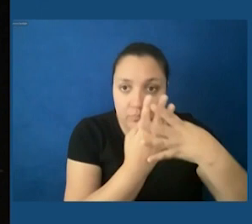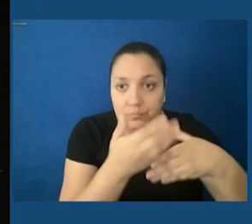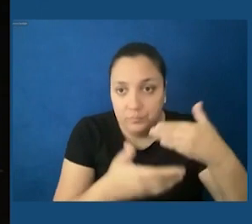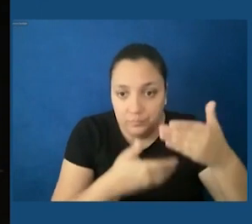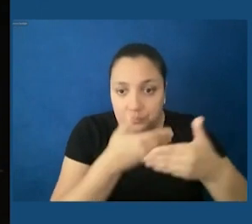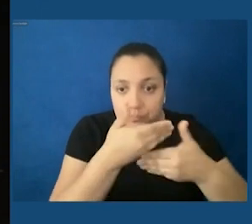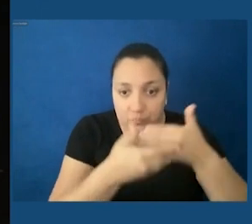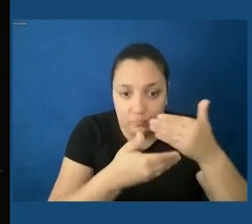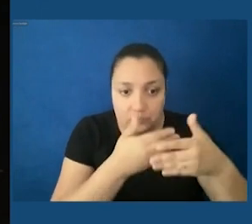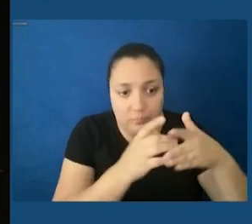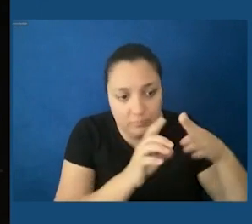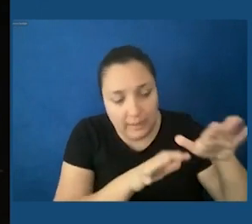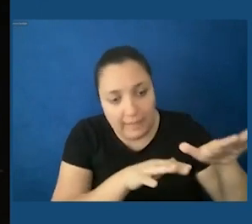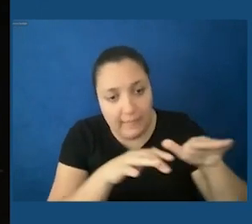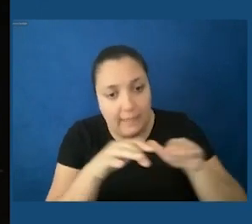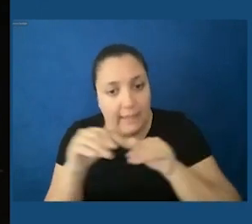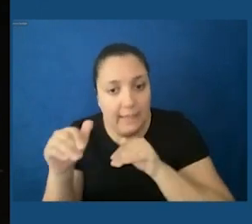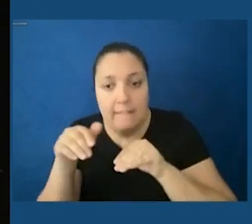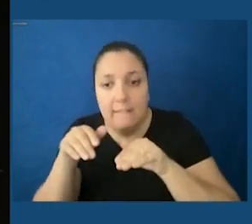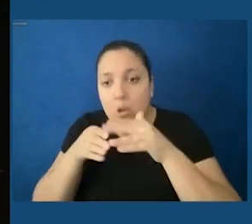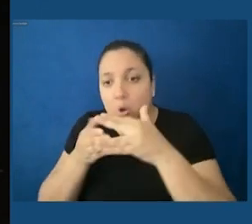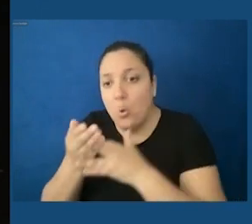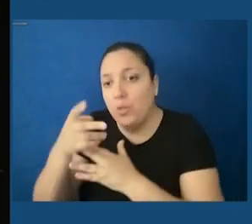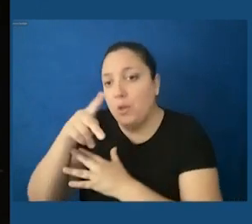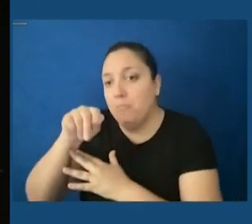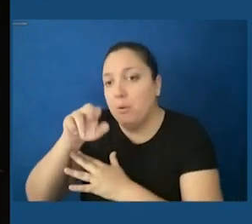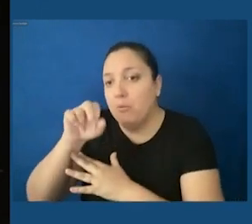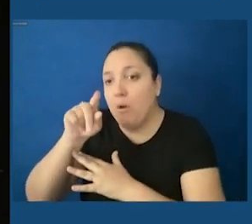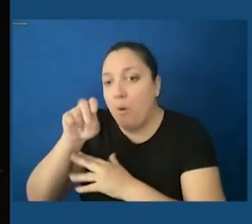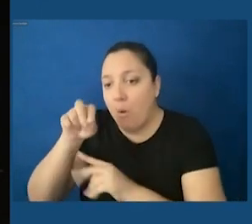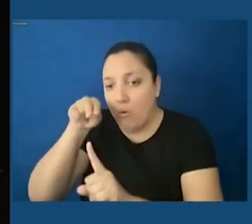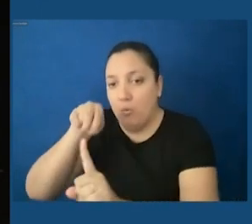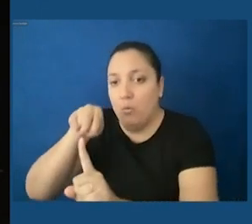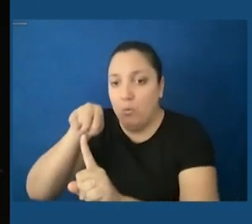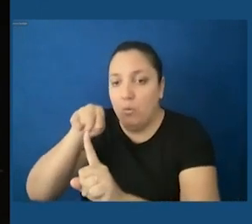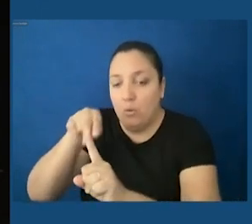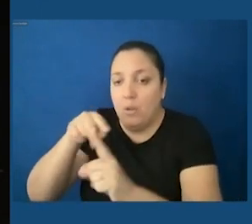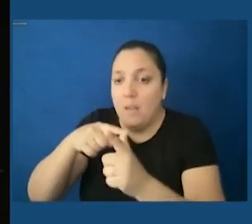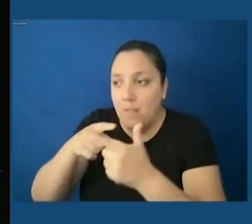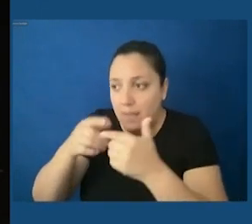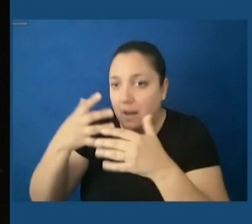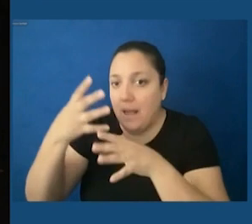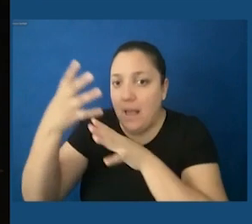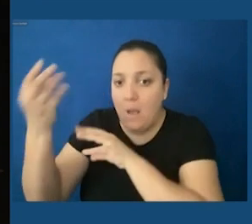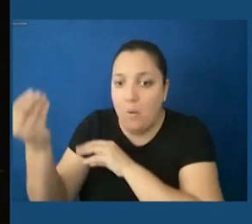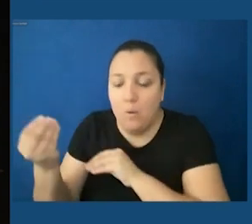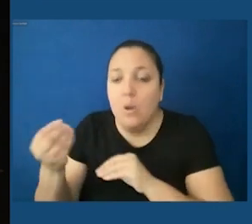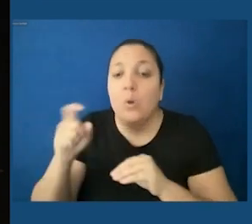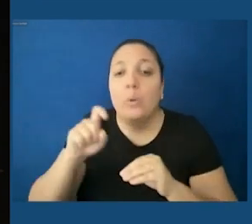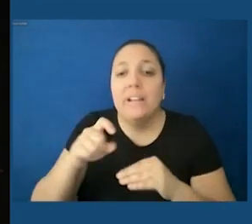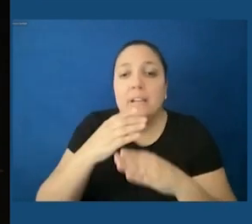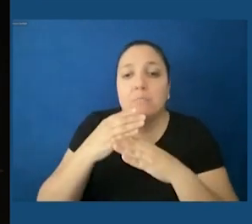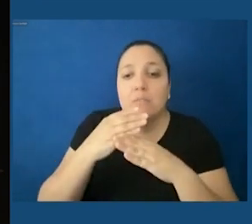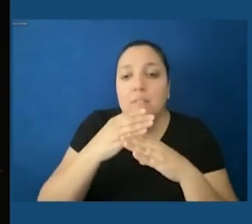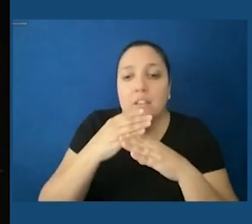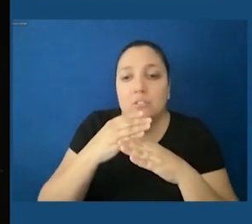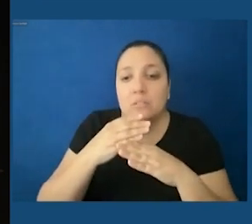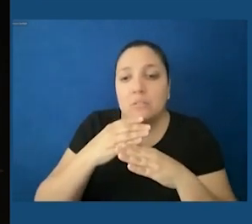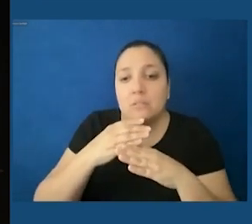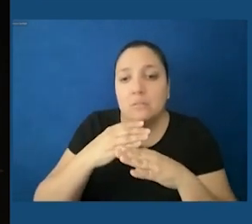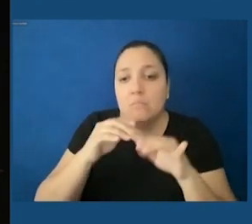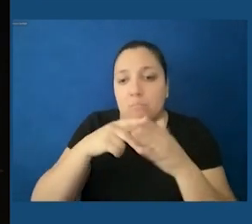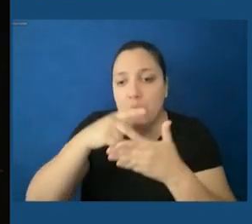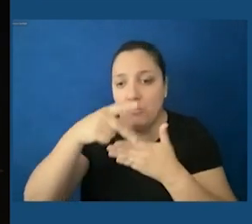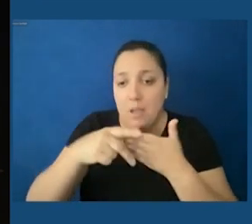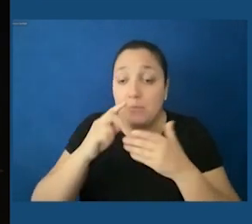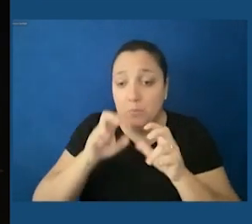the prison system going through parole and reintegration, we need systems there too. We need prevention programs there too. So we've invested in